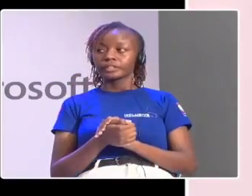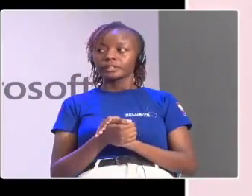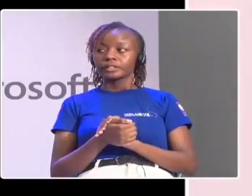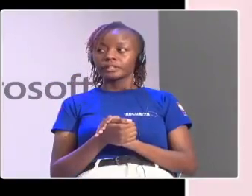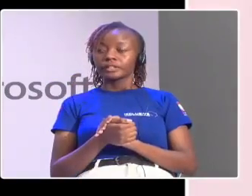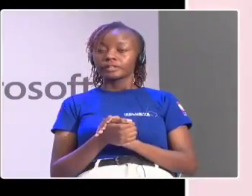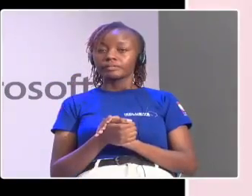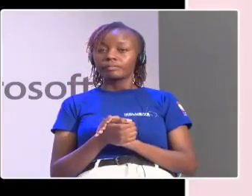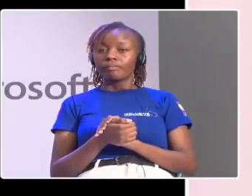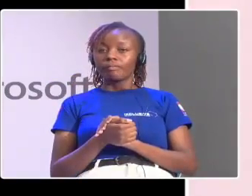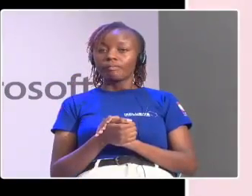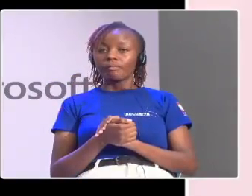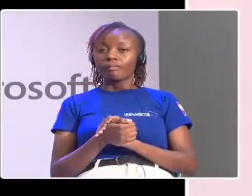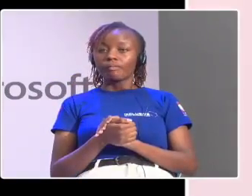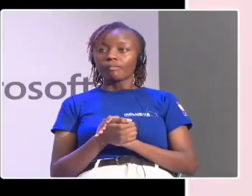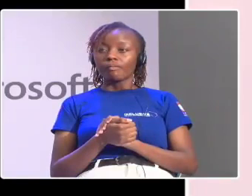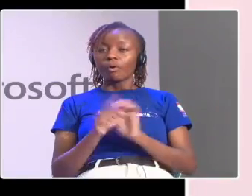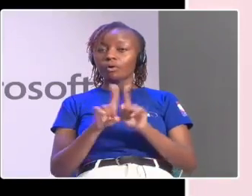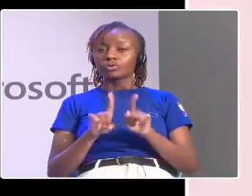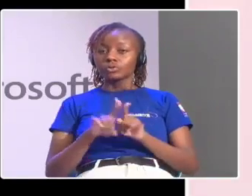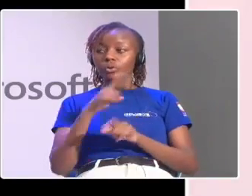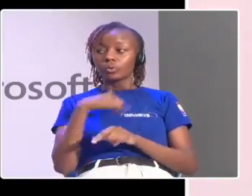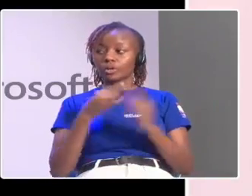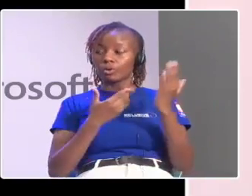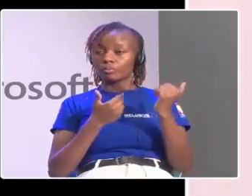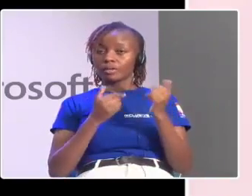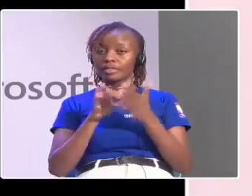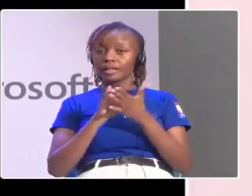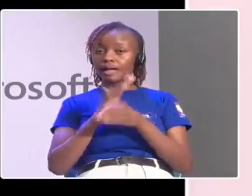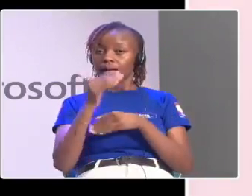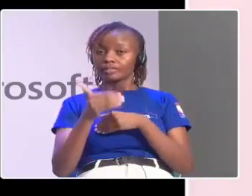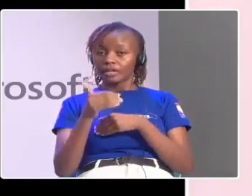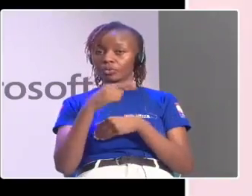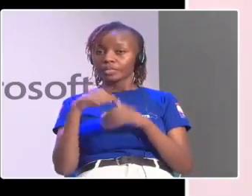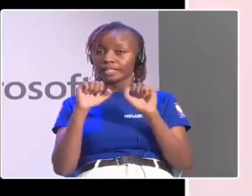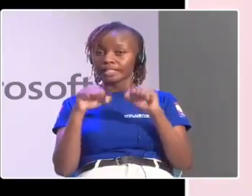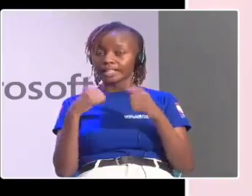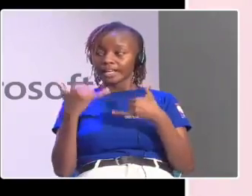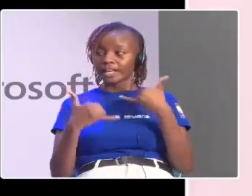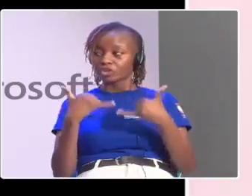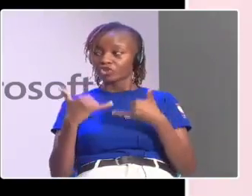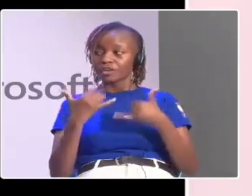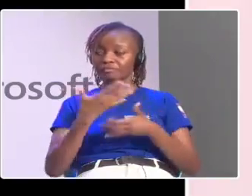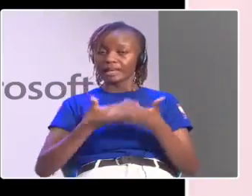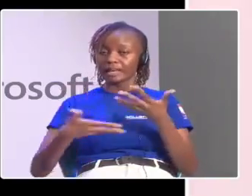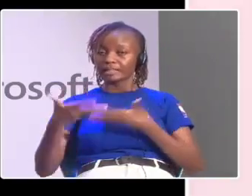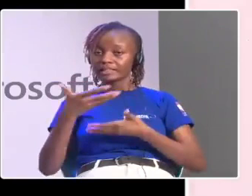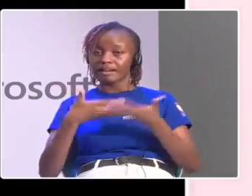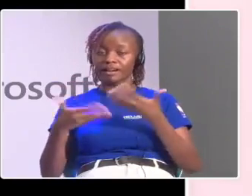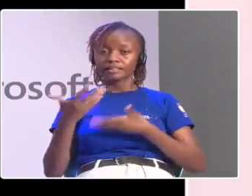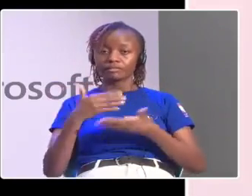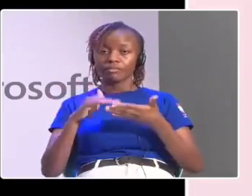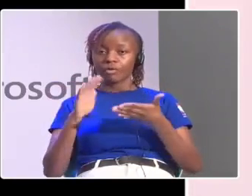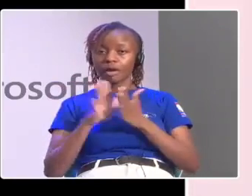accessibility, and we hope out of this session we'll be able to enjoy, interact more,